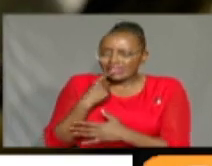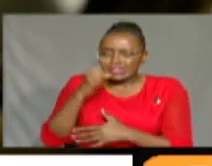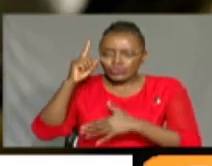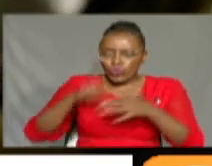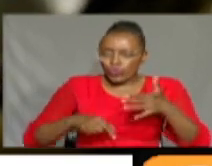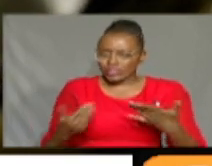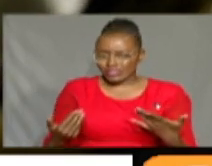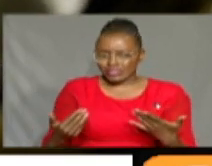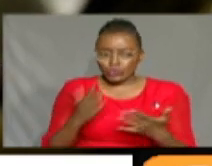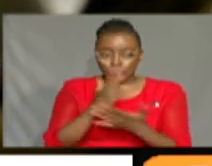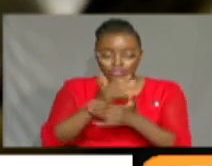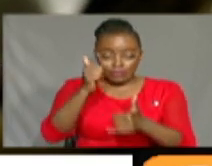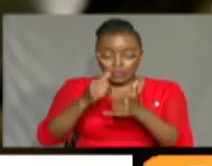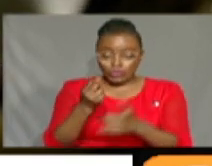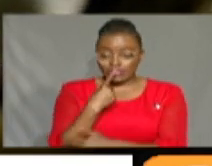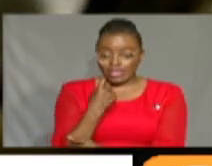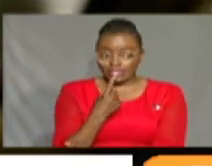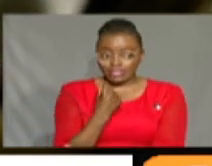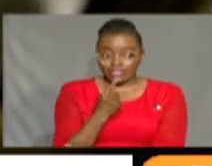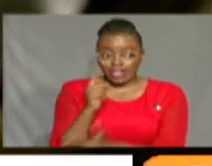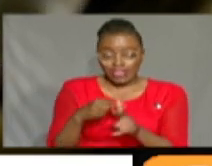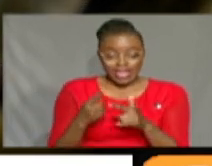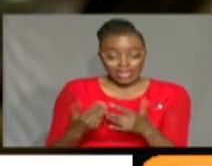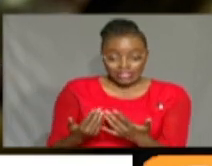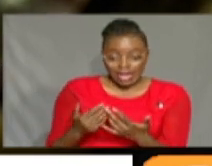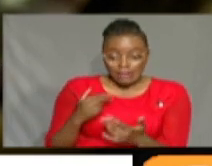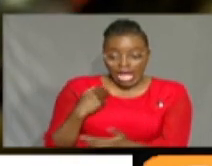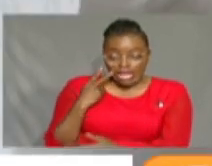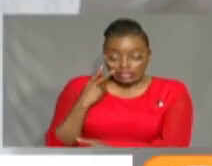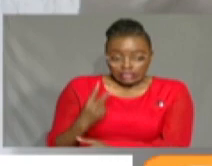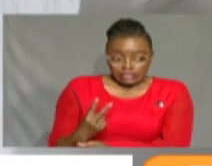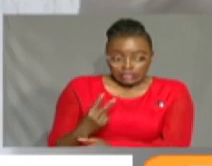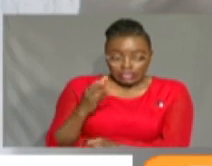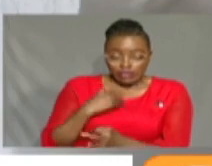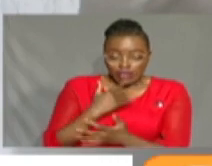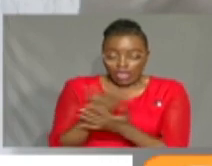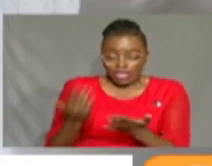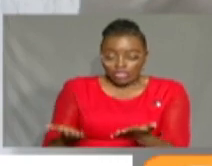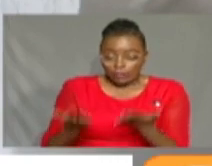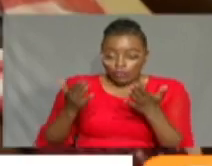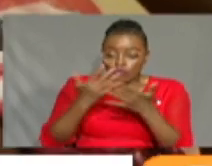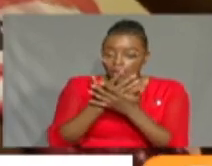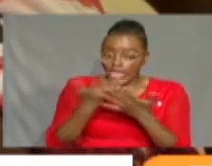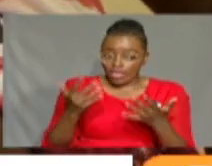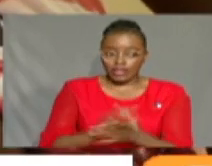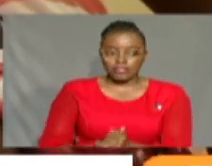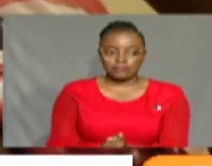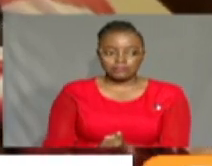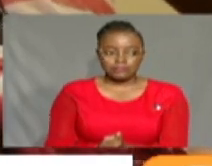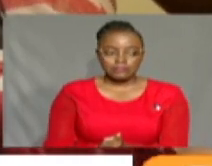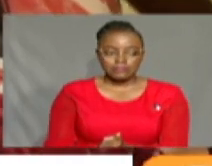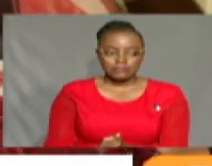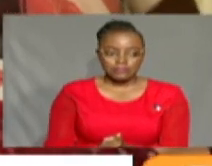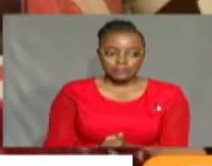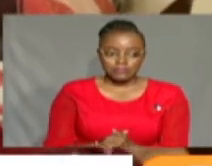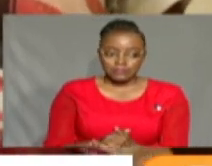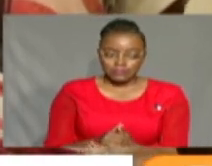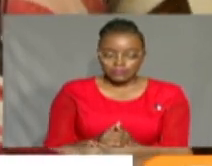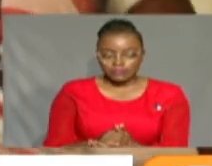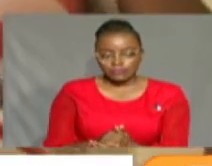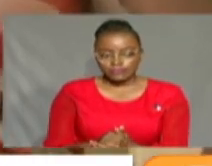nini kitu wanatibu. At least hapo hata mimi nione kama kuna some improvement, kuna changes. Just stand, you sit